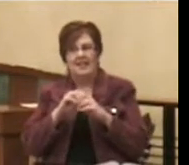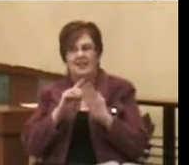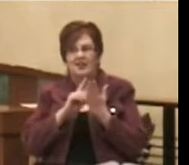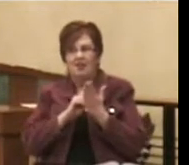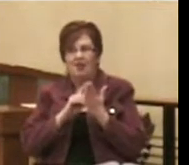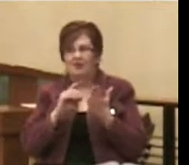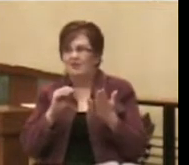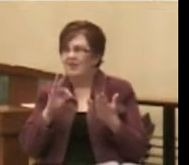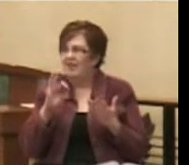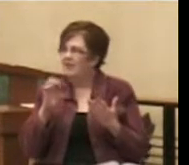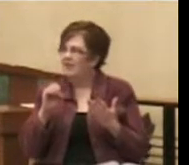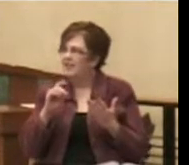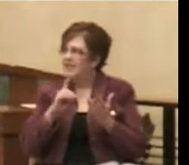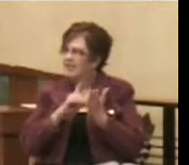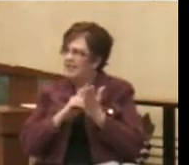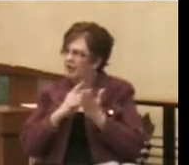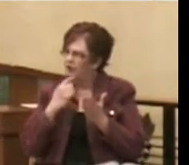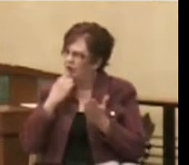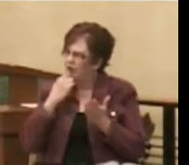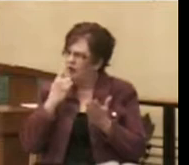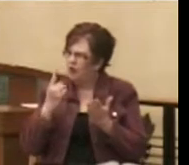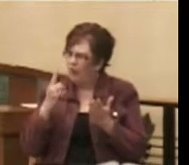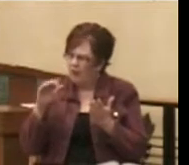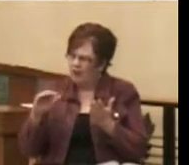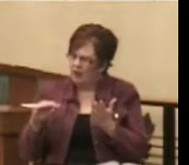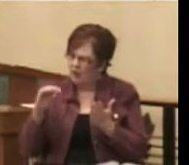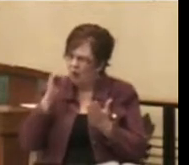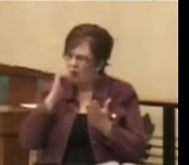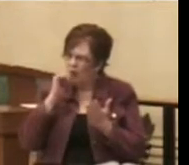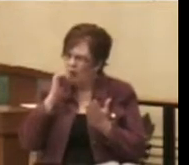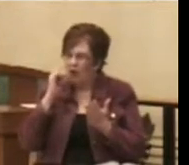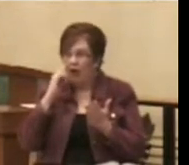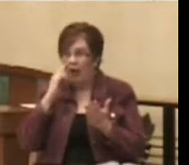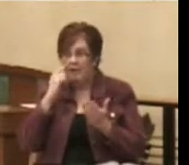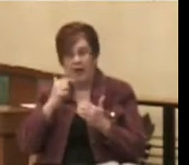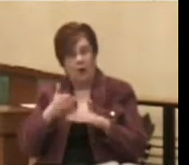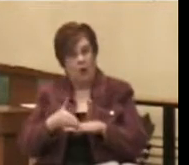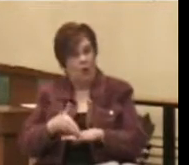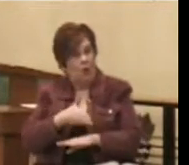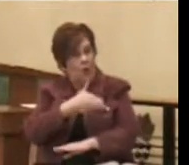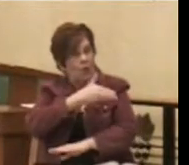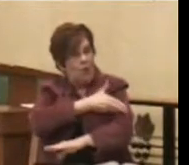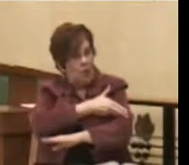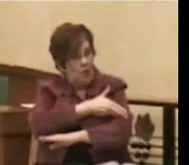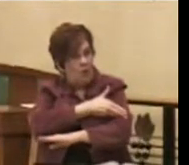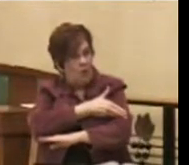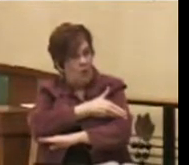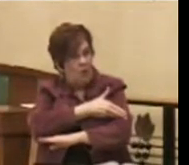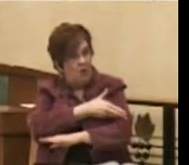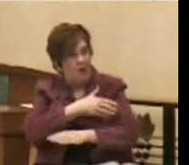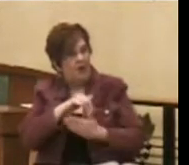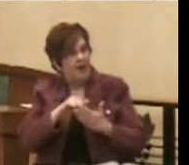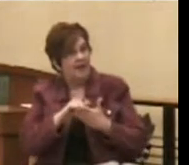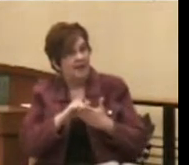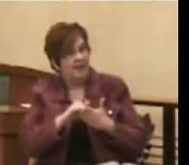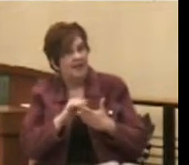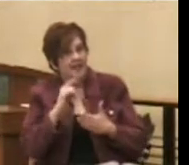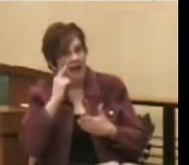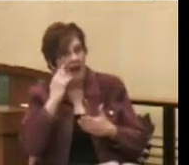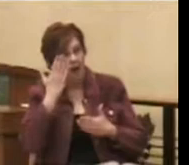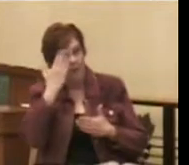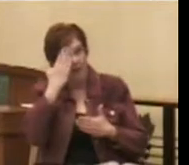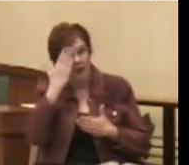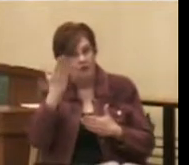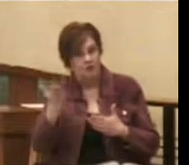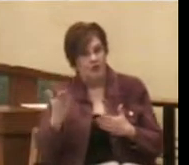office. The doctor told this little girl that her eyesight had improved dramatically, even to the point that the eye patch could